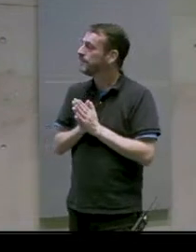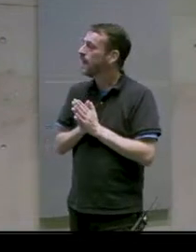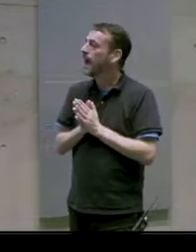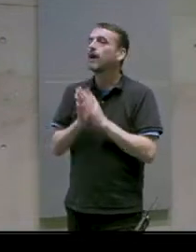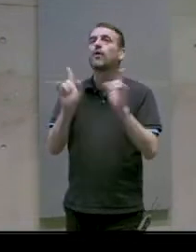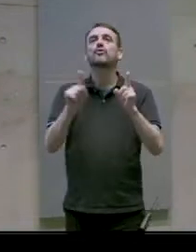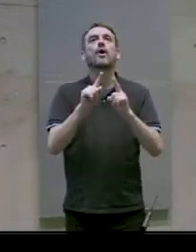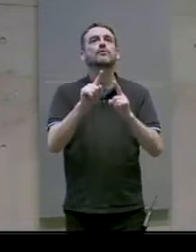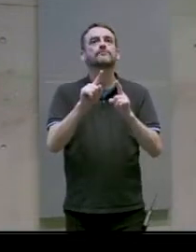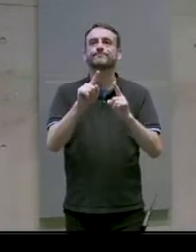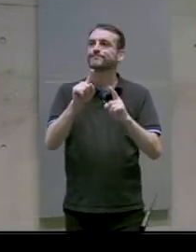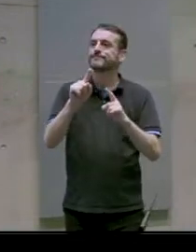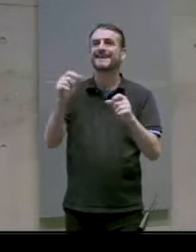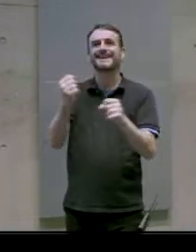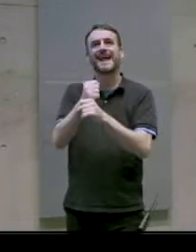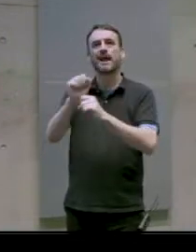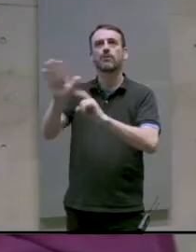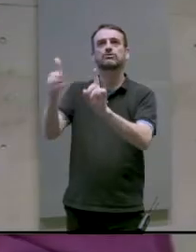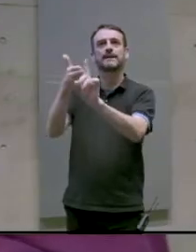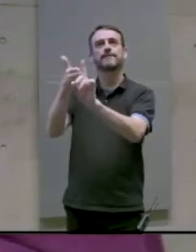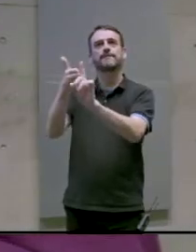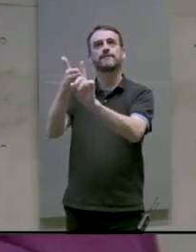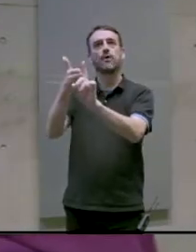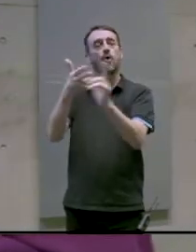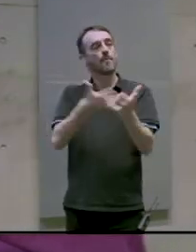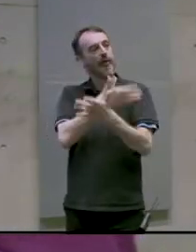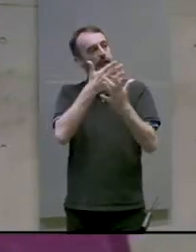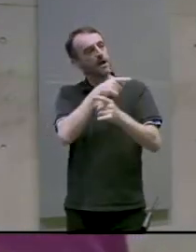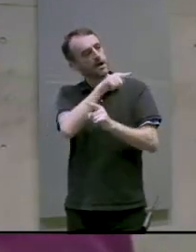objective? It's like people like to know sometimes,